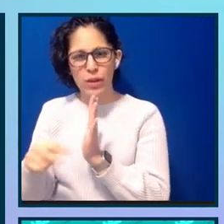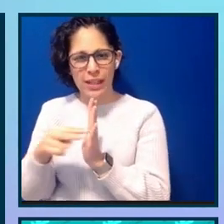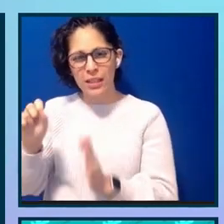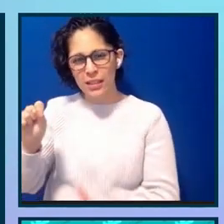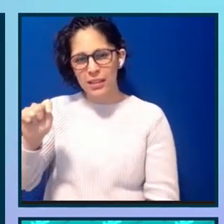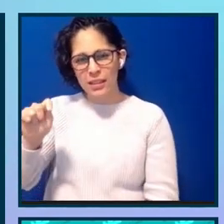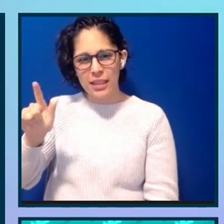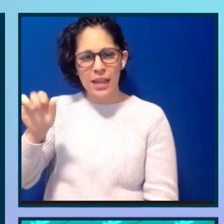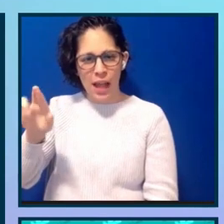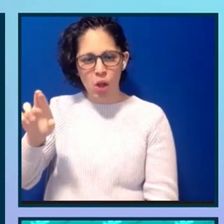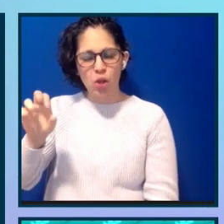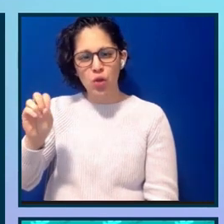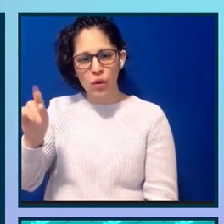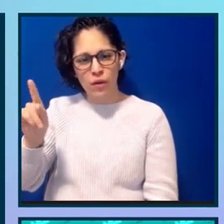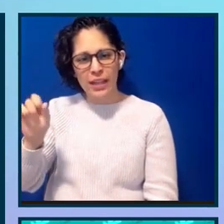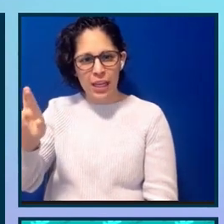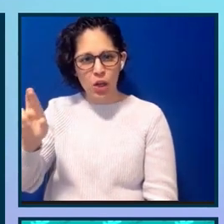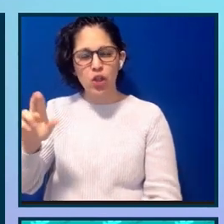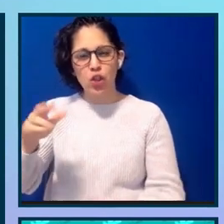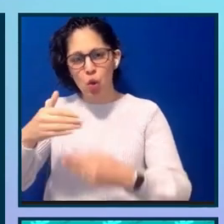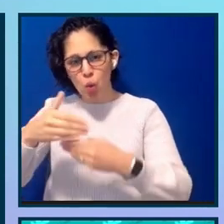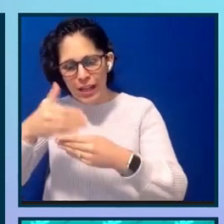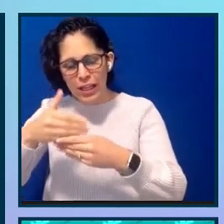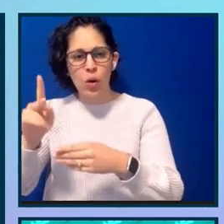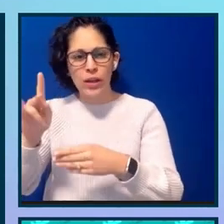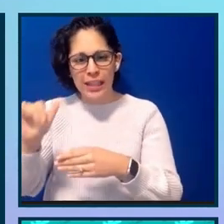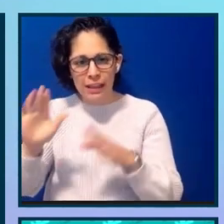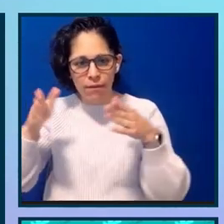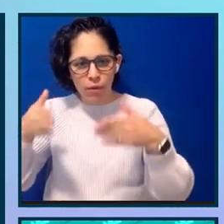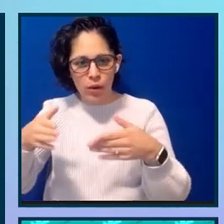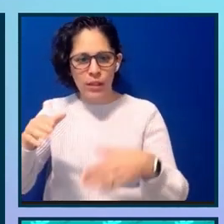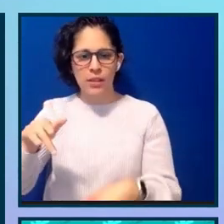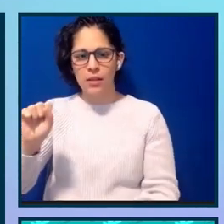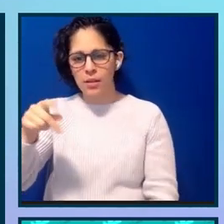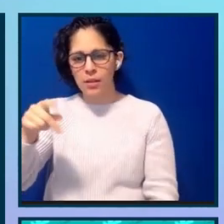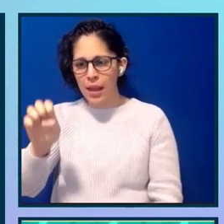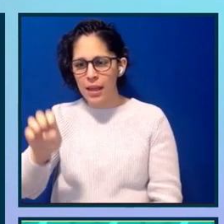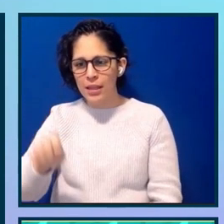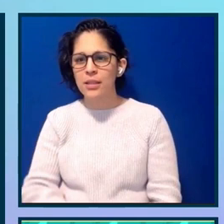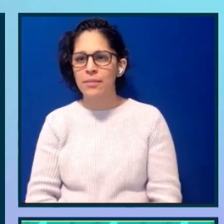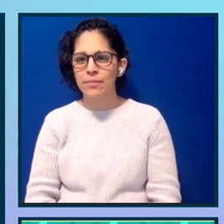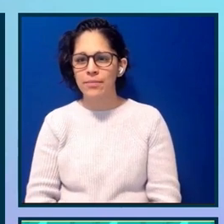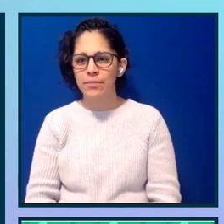has keyboard focus. Space. Yes, thank you, VoiceOver.